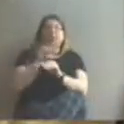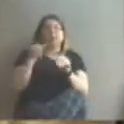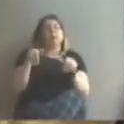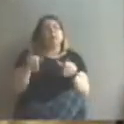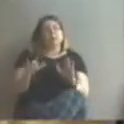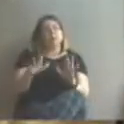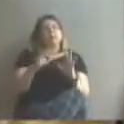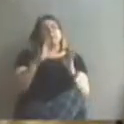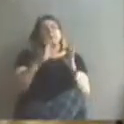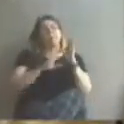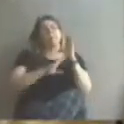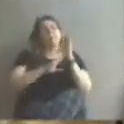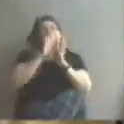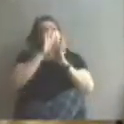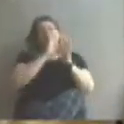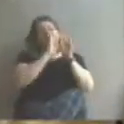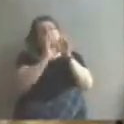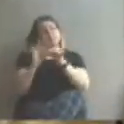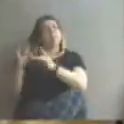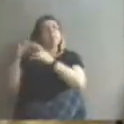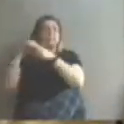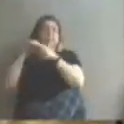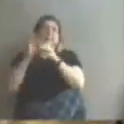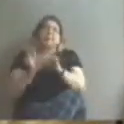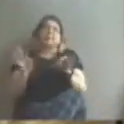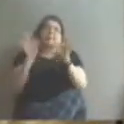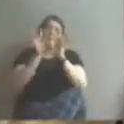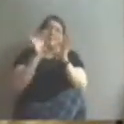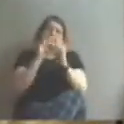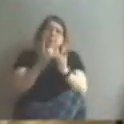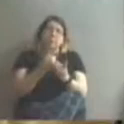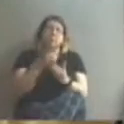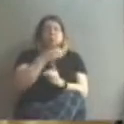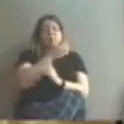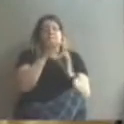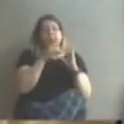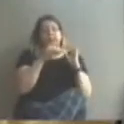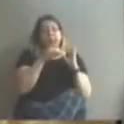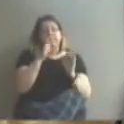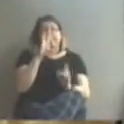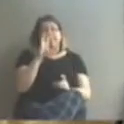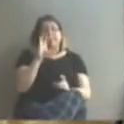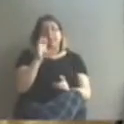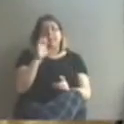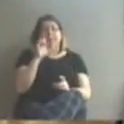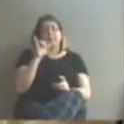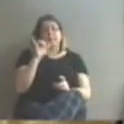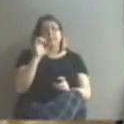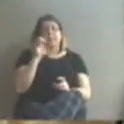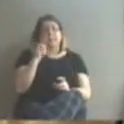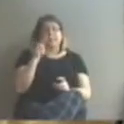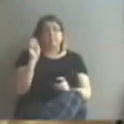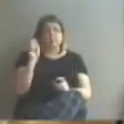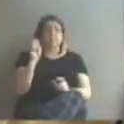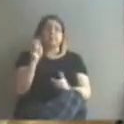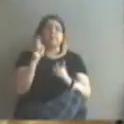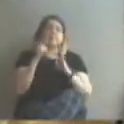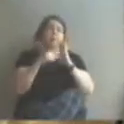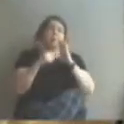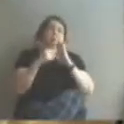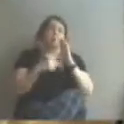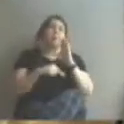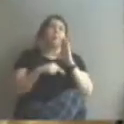build the coherence within key departments. You referenced the Bellarmine Literacy Project. Even upon arriving,